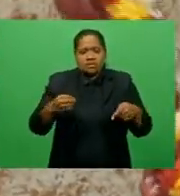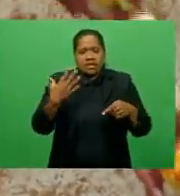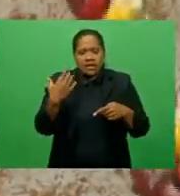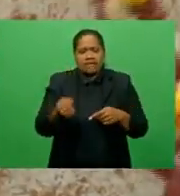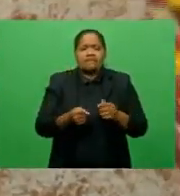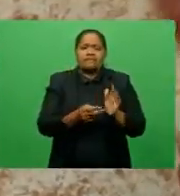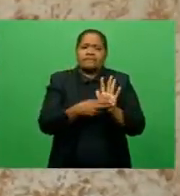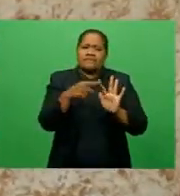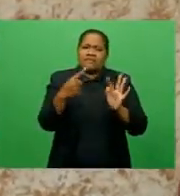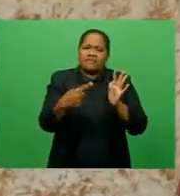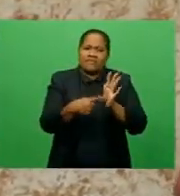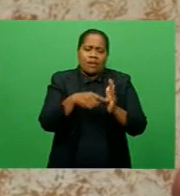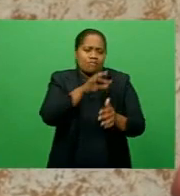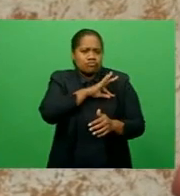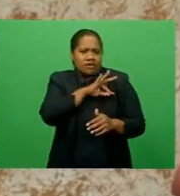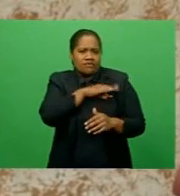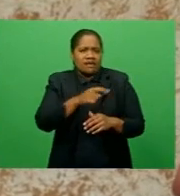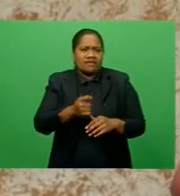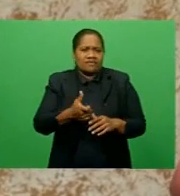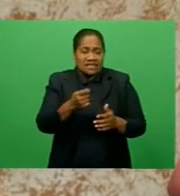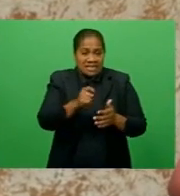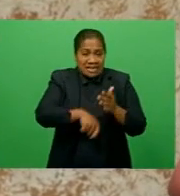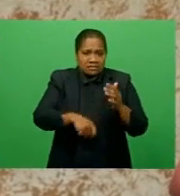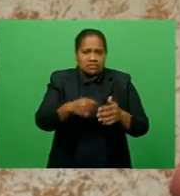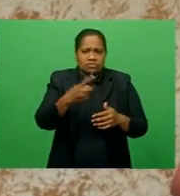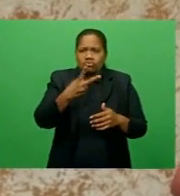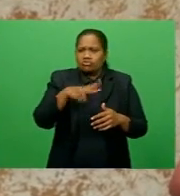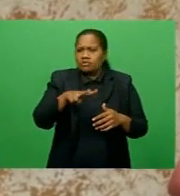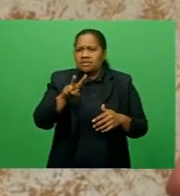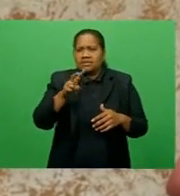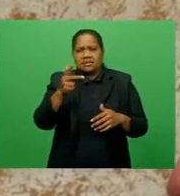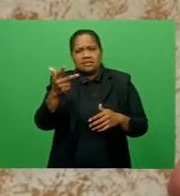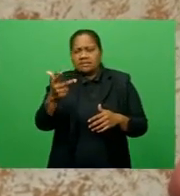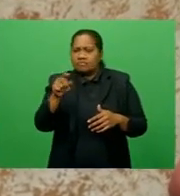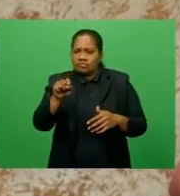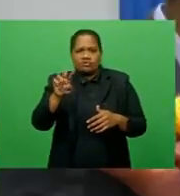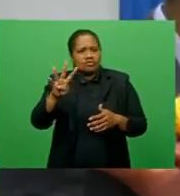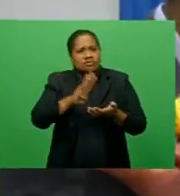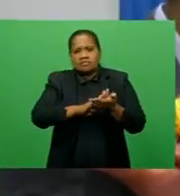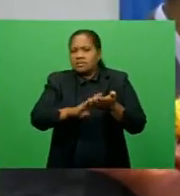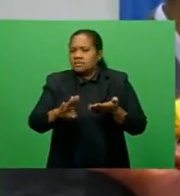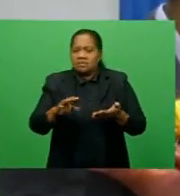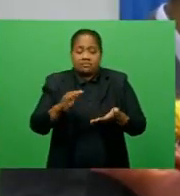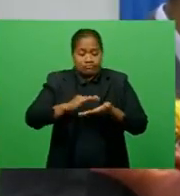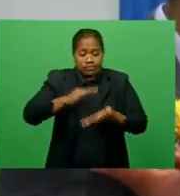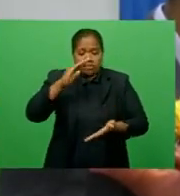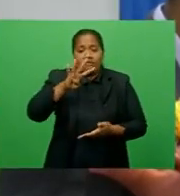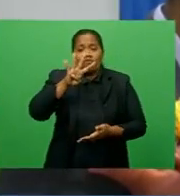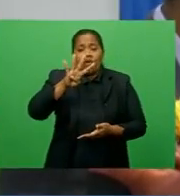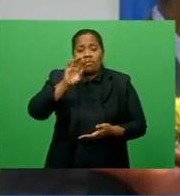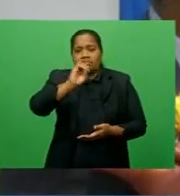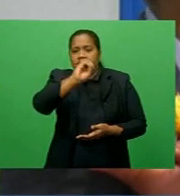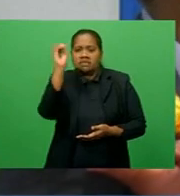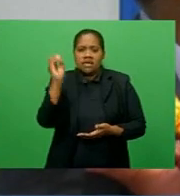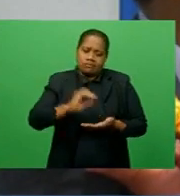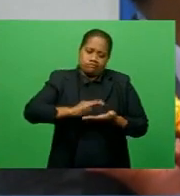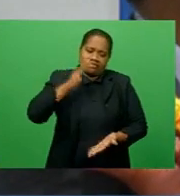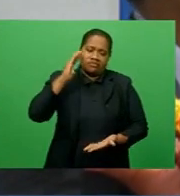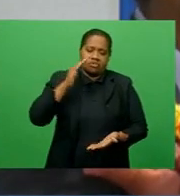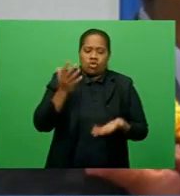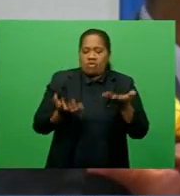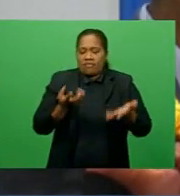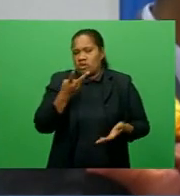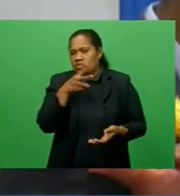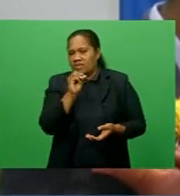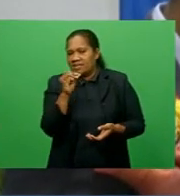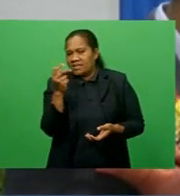of 28.04 million, an increase of 4% compared to 2018. This has